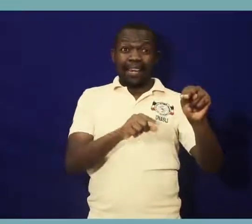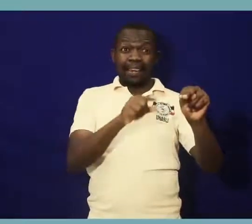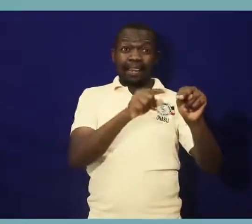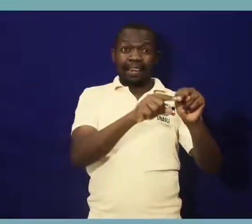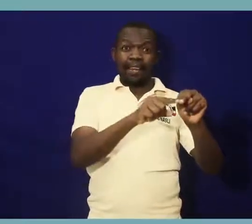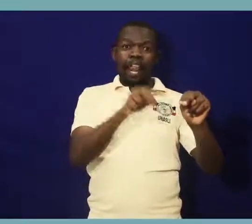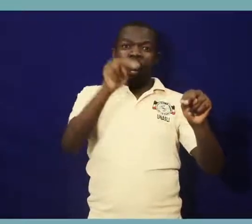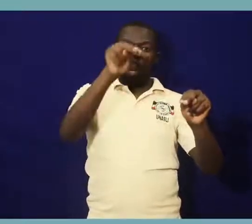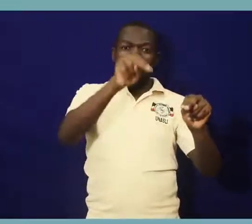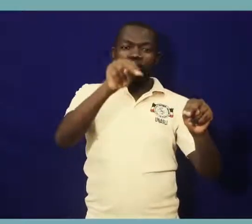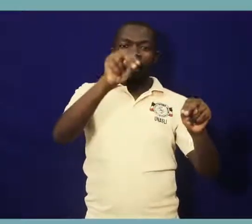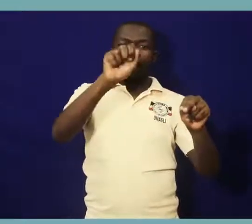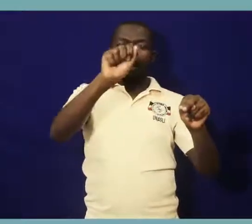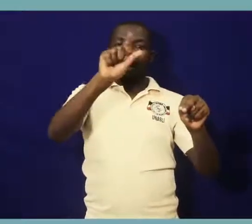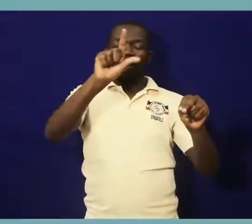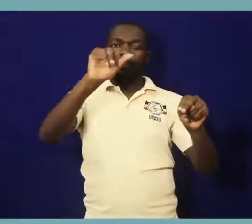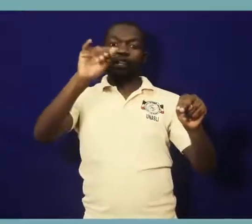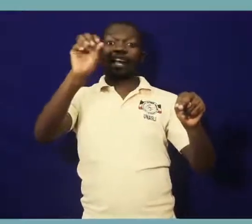militarism,